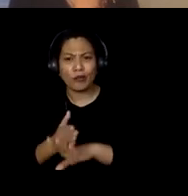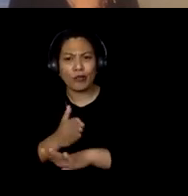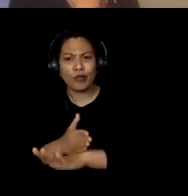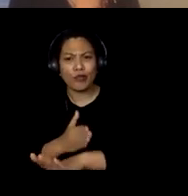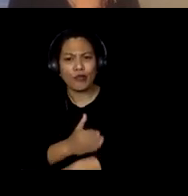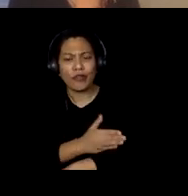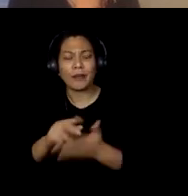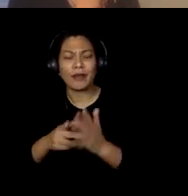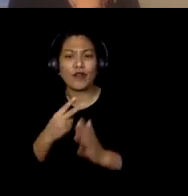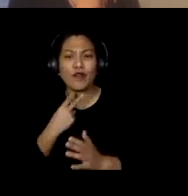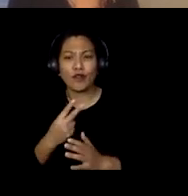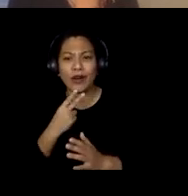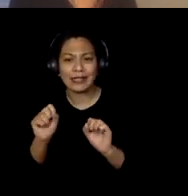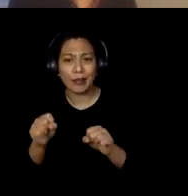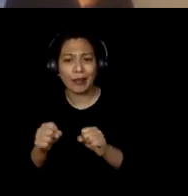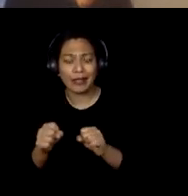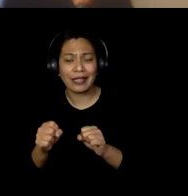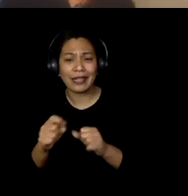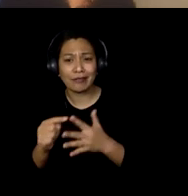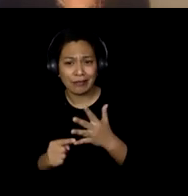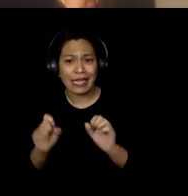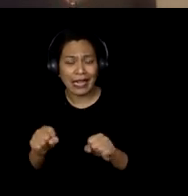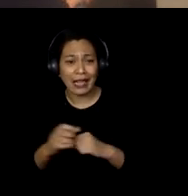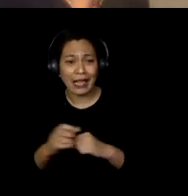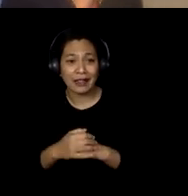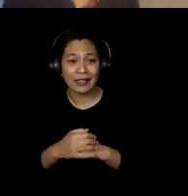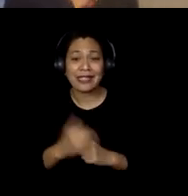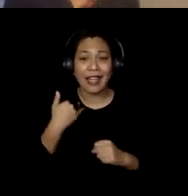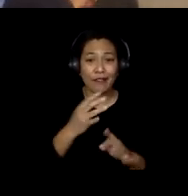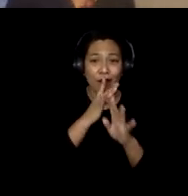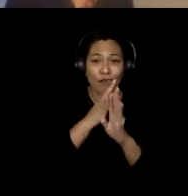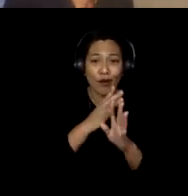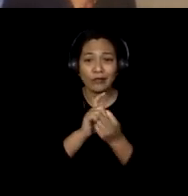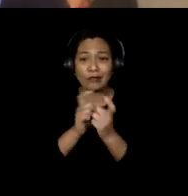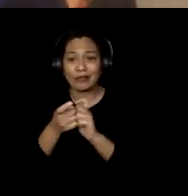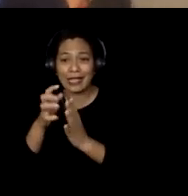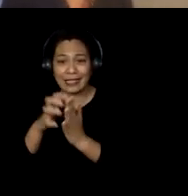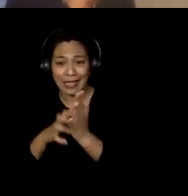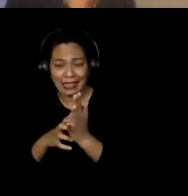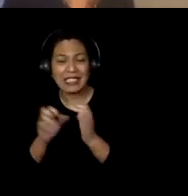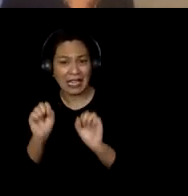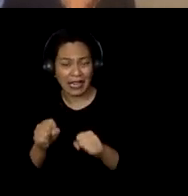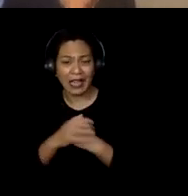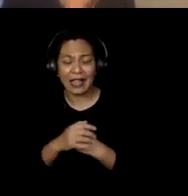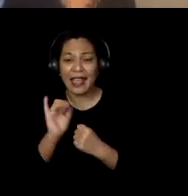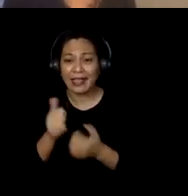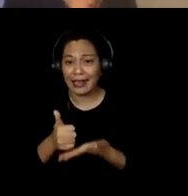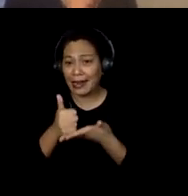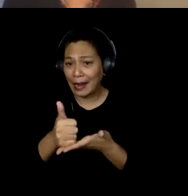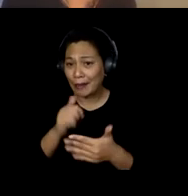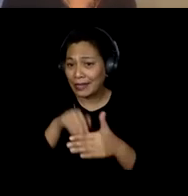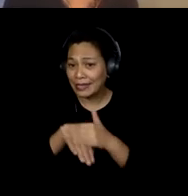capabilities. That means a lot of things. There's voice to text, as Sage mentioned, and how it can aid